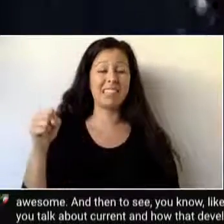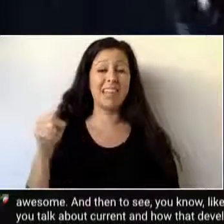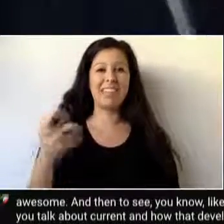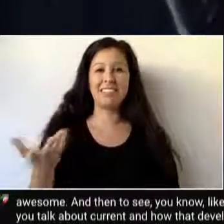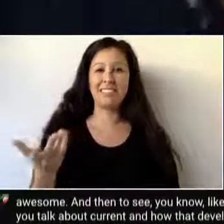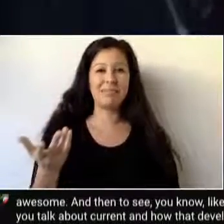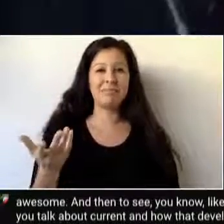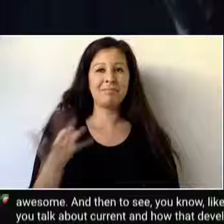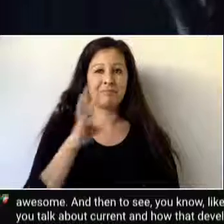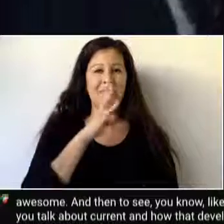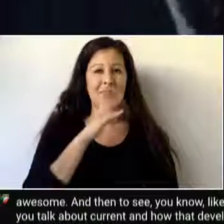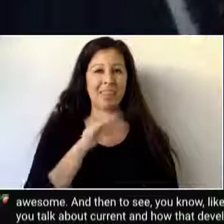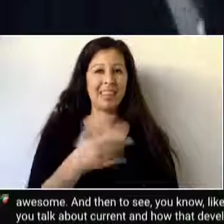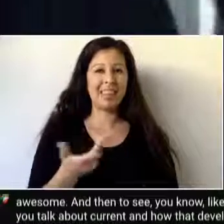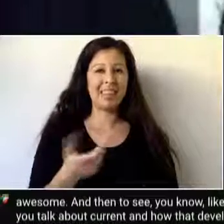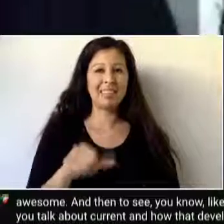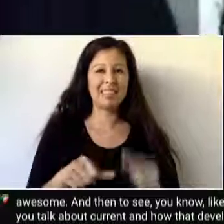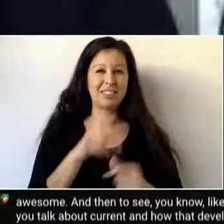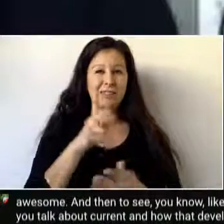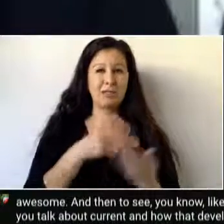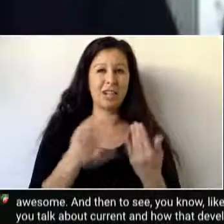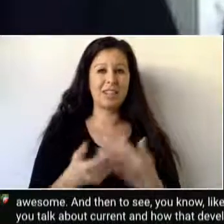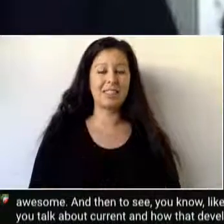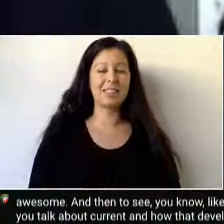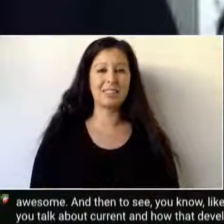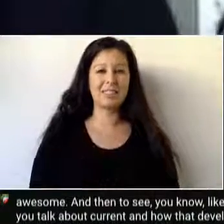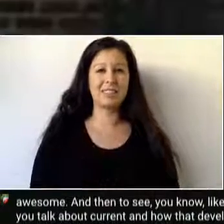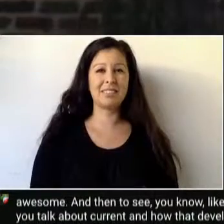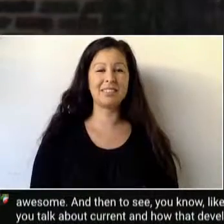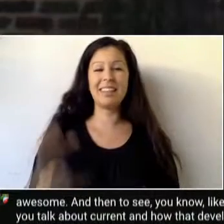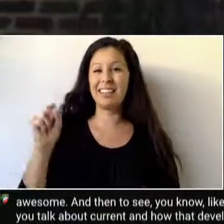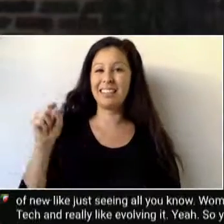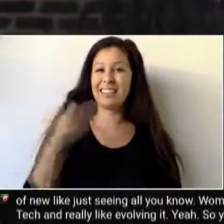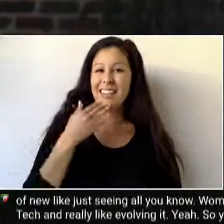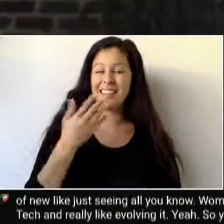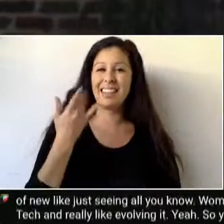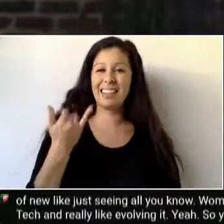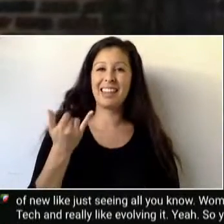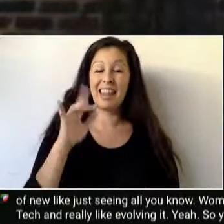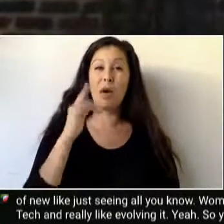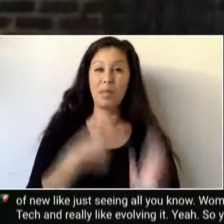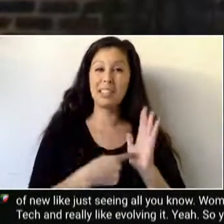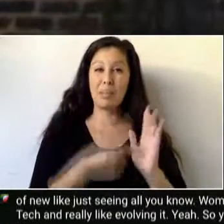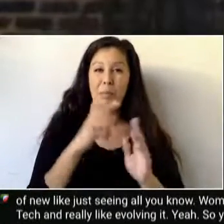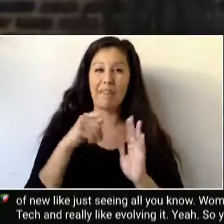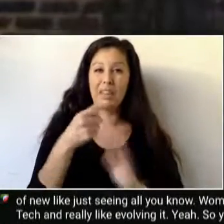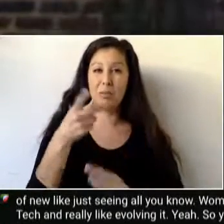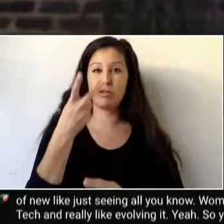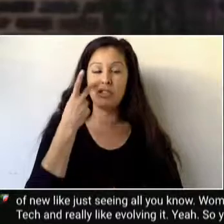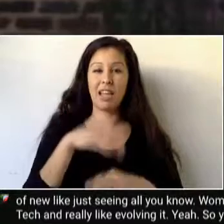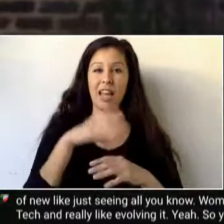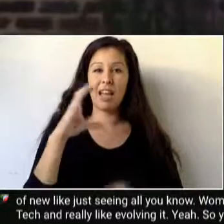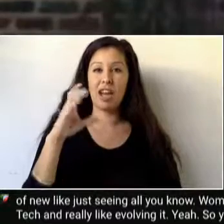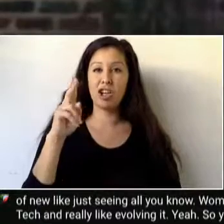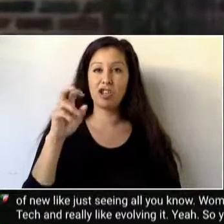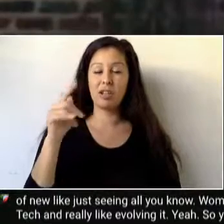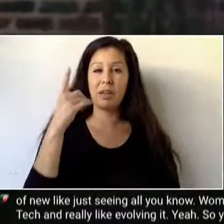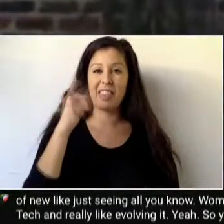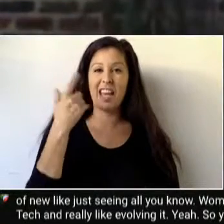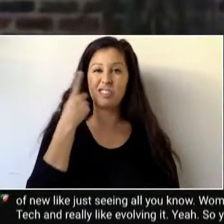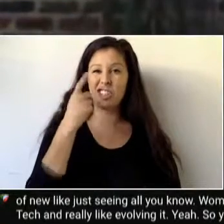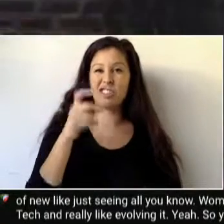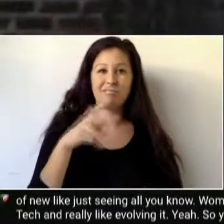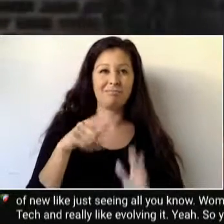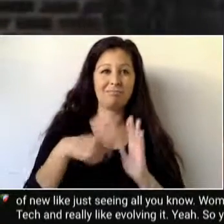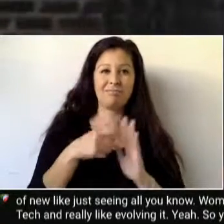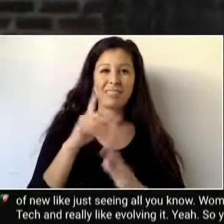can you talk about that space and your project? Thank you. That was actually the demo film that you saw at Kern, because at that point we just shot the